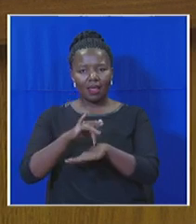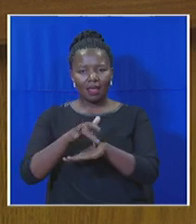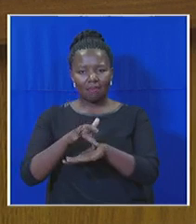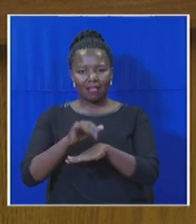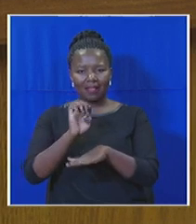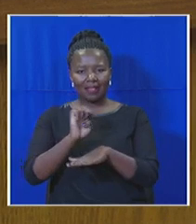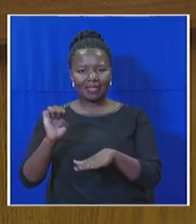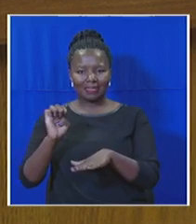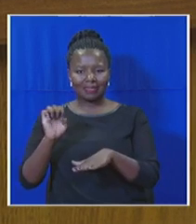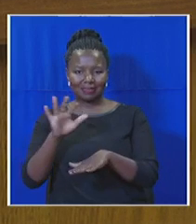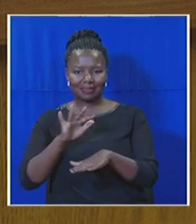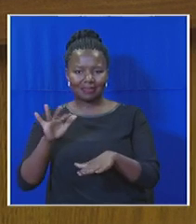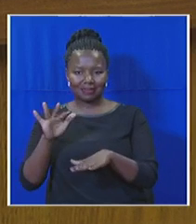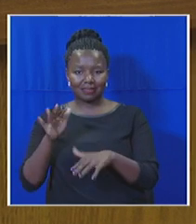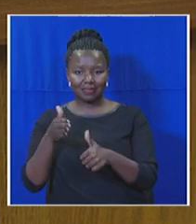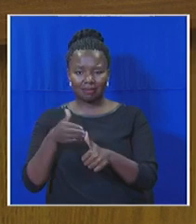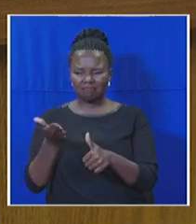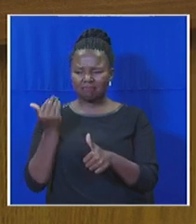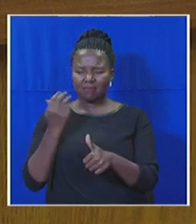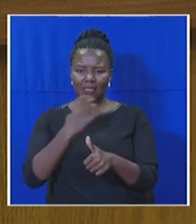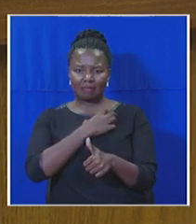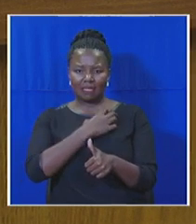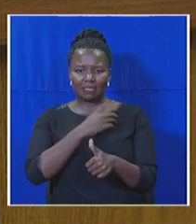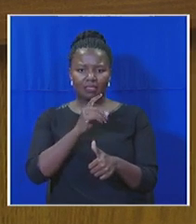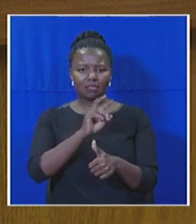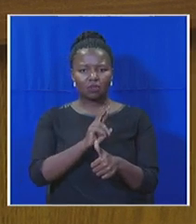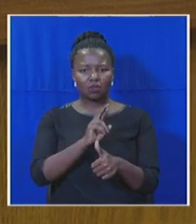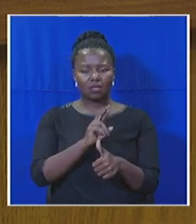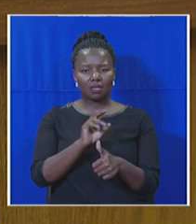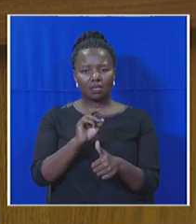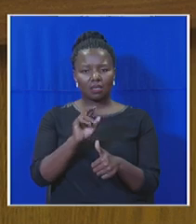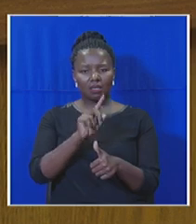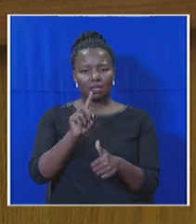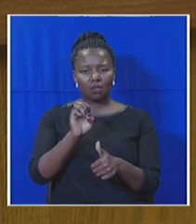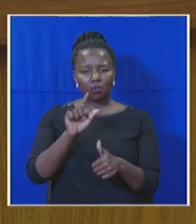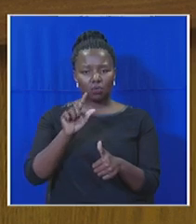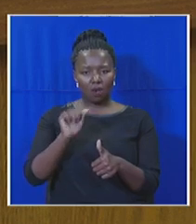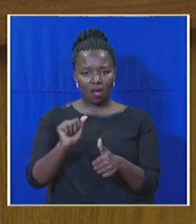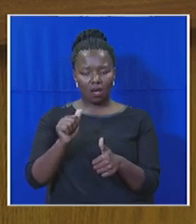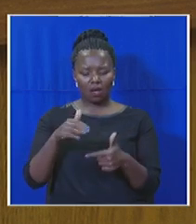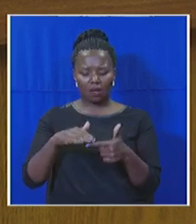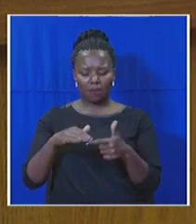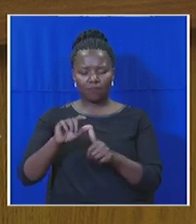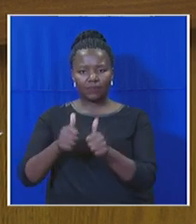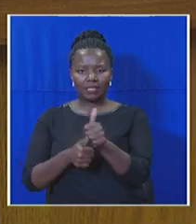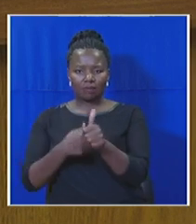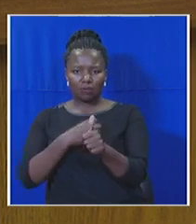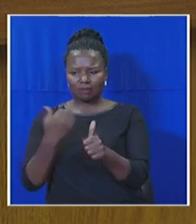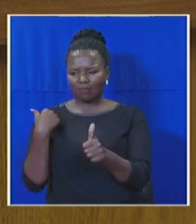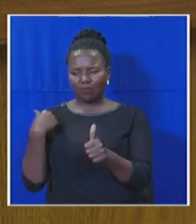process, former Minister Dr. Zola Skweyiya and former Deputy Minister Aziz